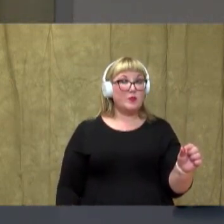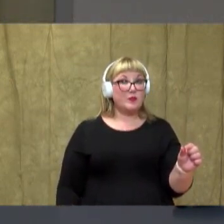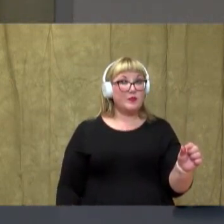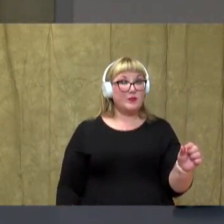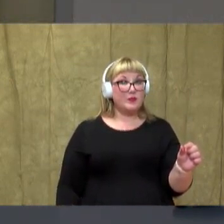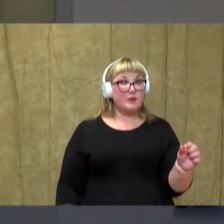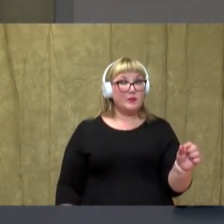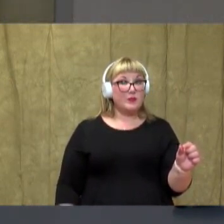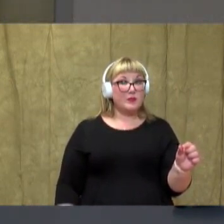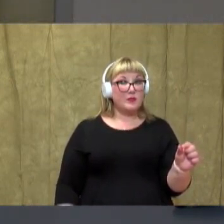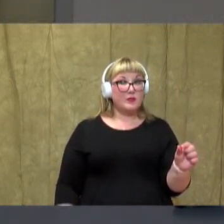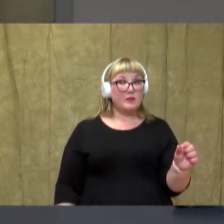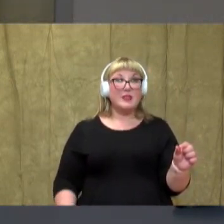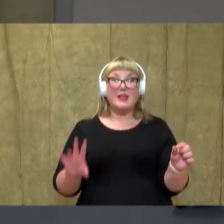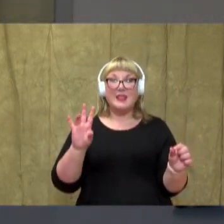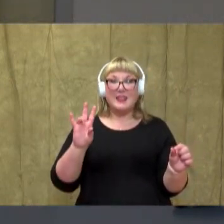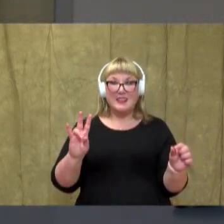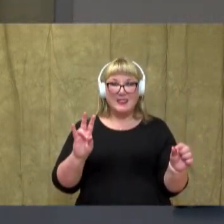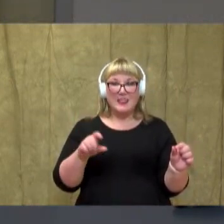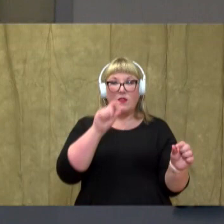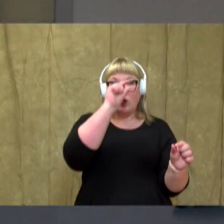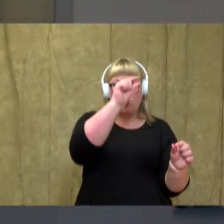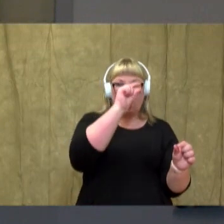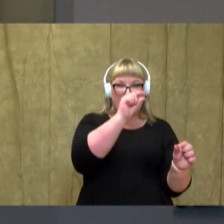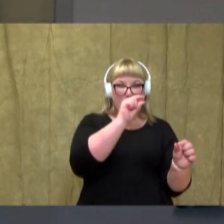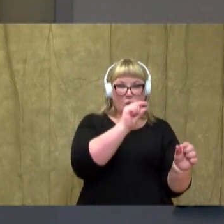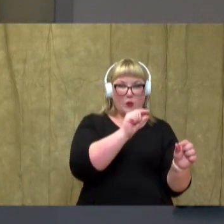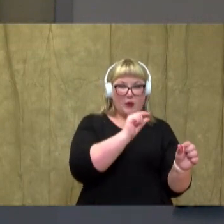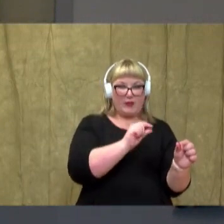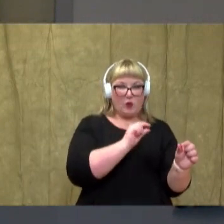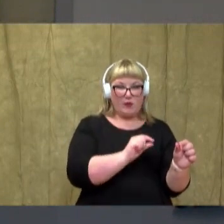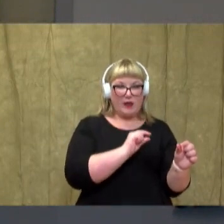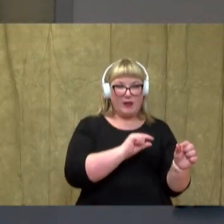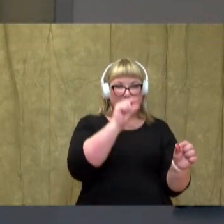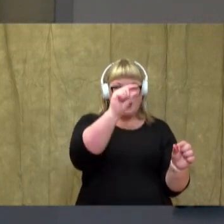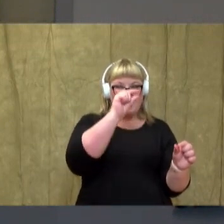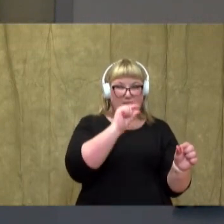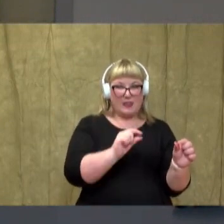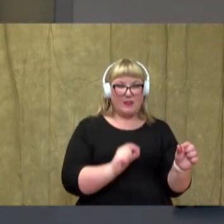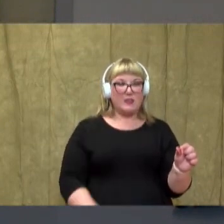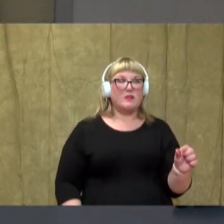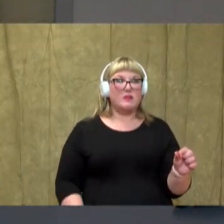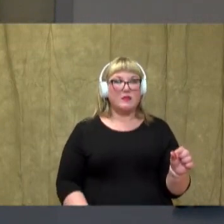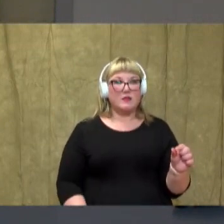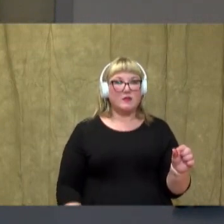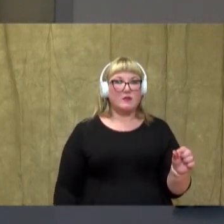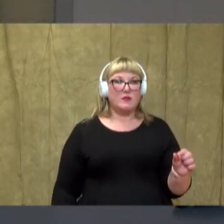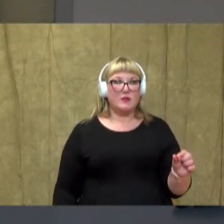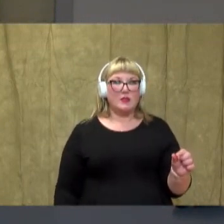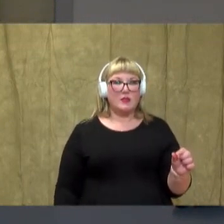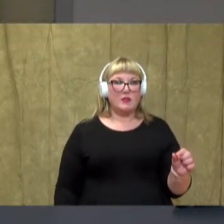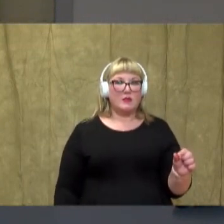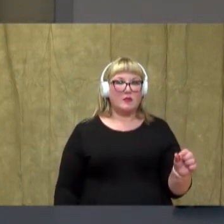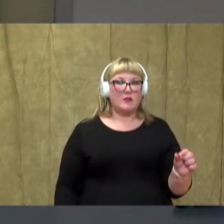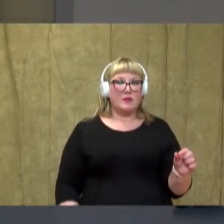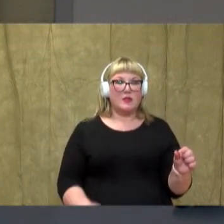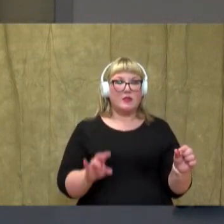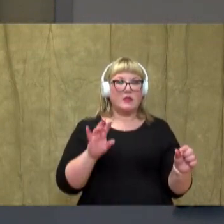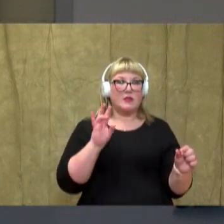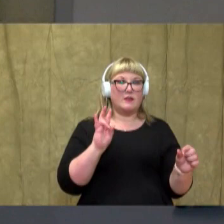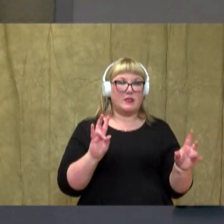In 7 cubes. 1, 2, 3, 4, 5,